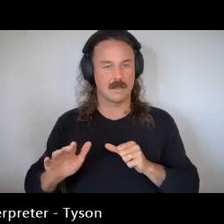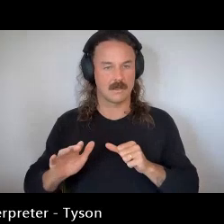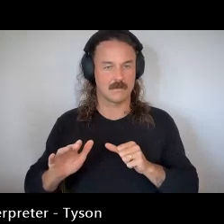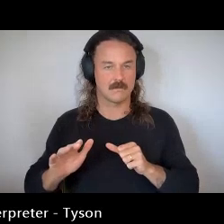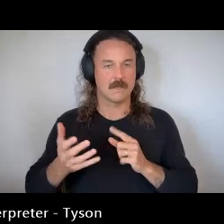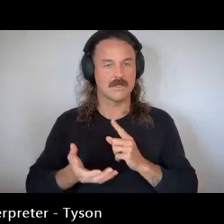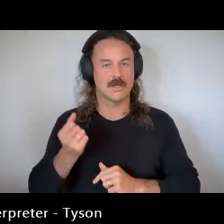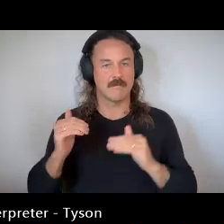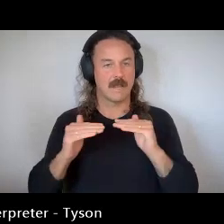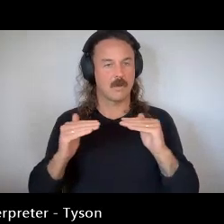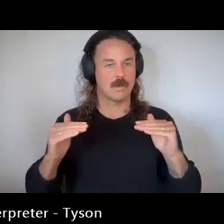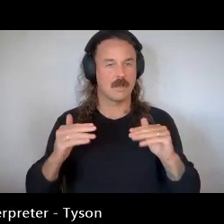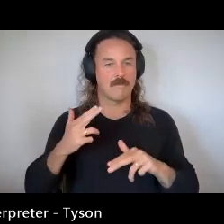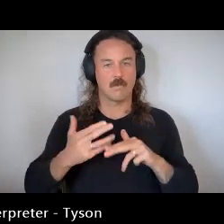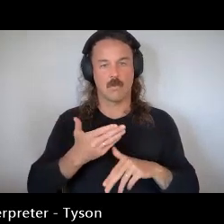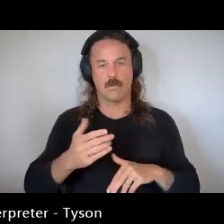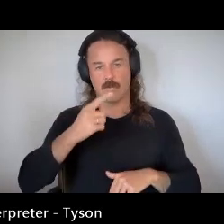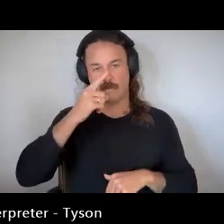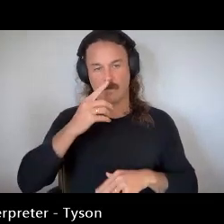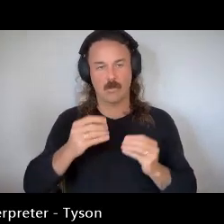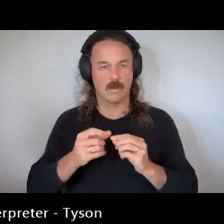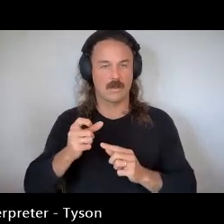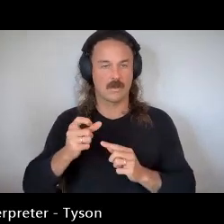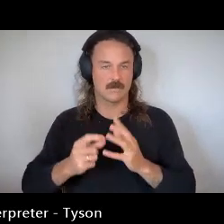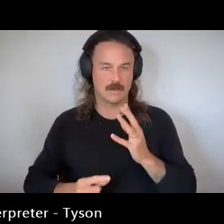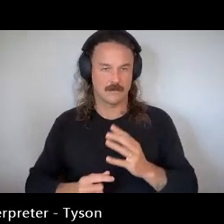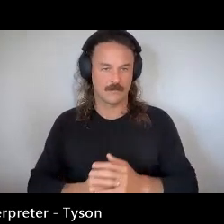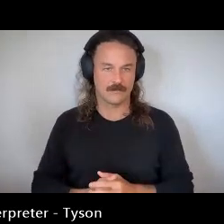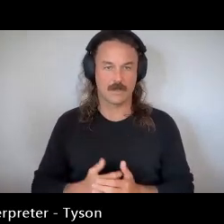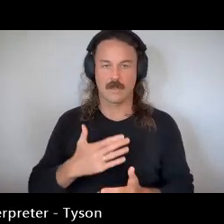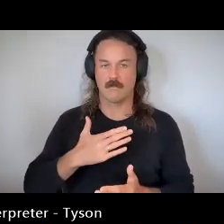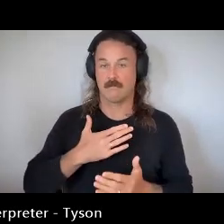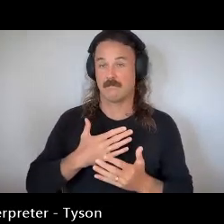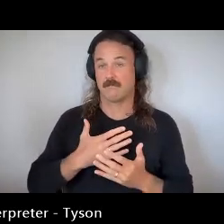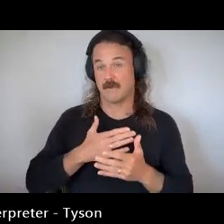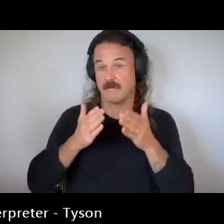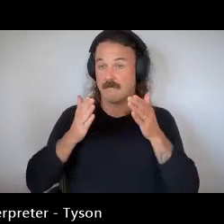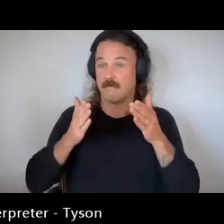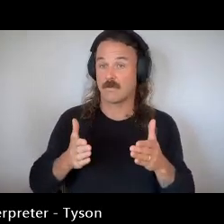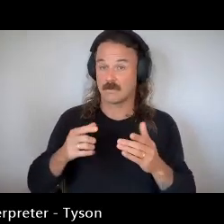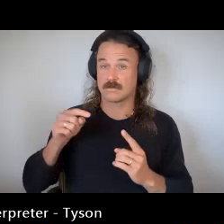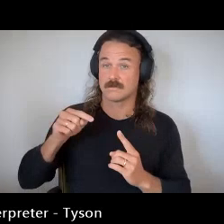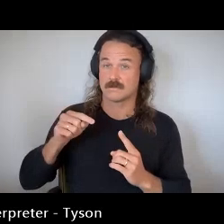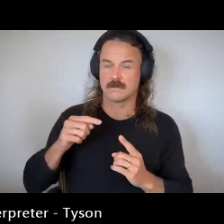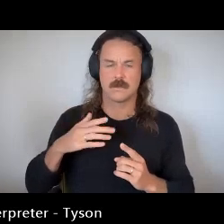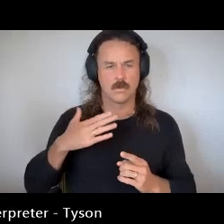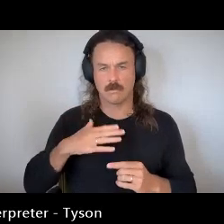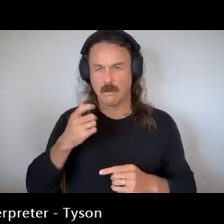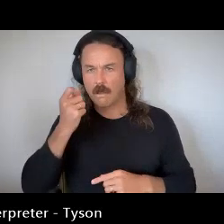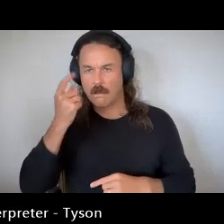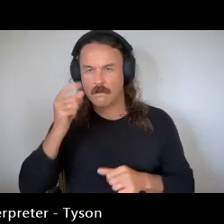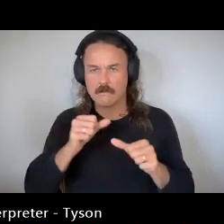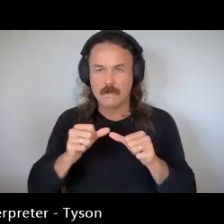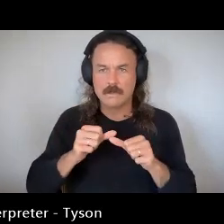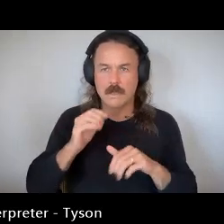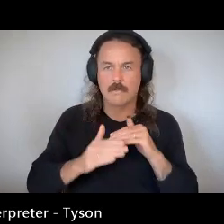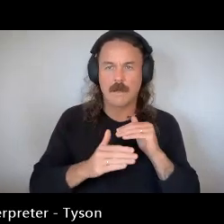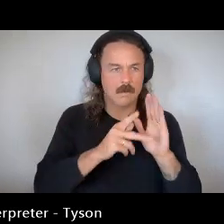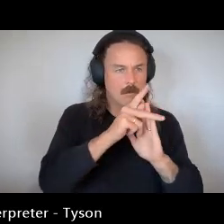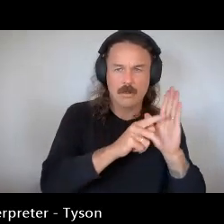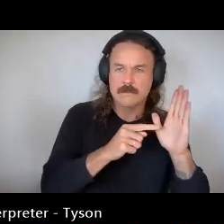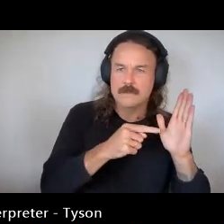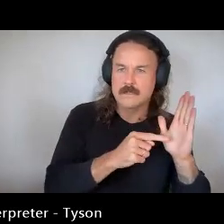disabilities. So I suppose large part of my focus is on understanding the impacts of different policies and